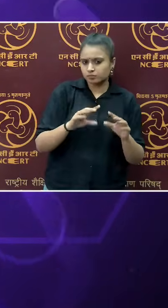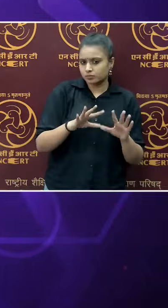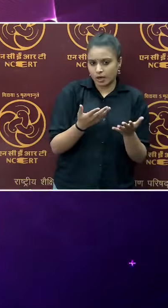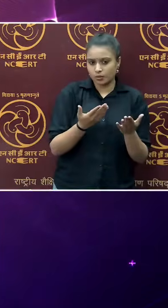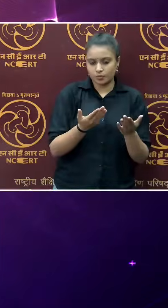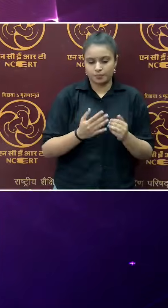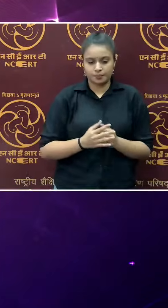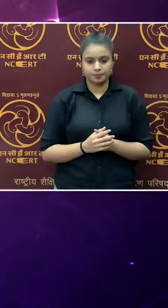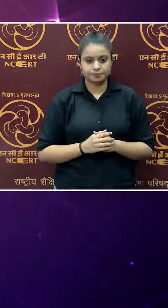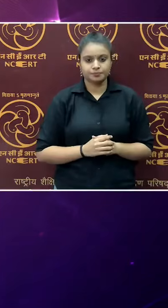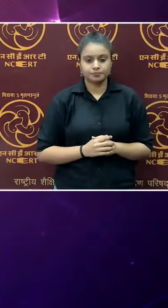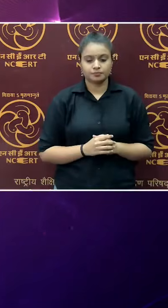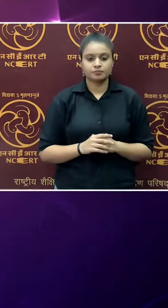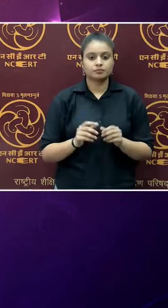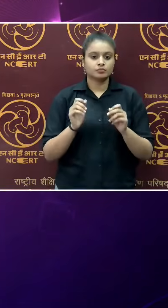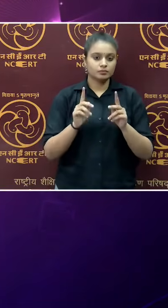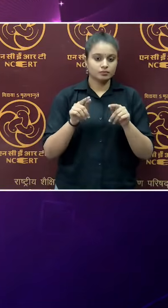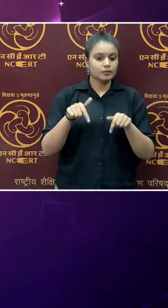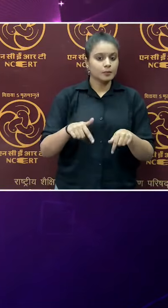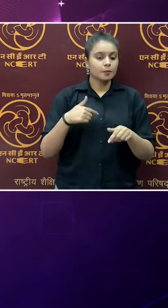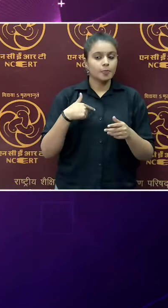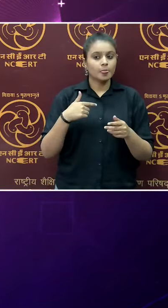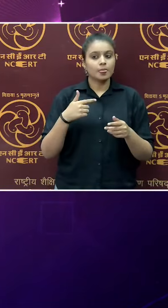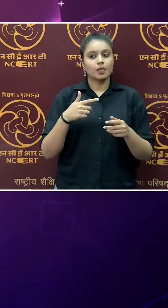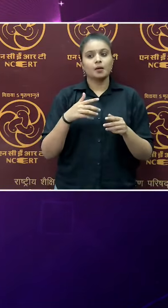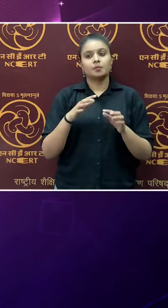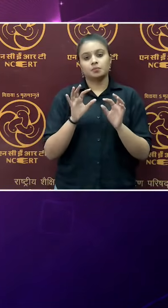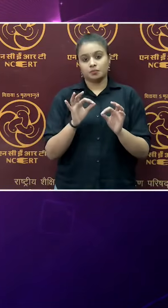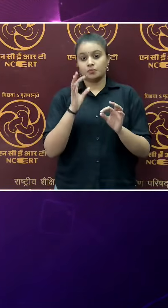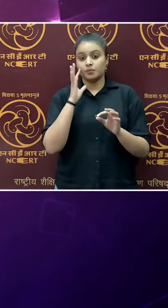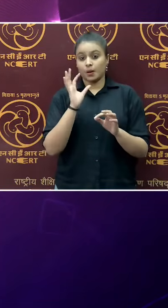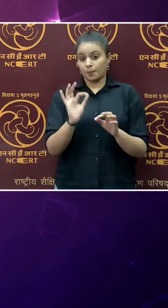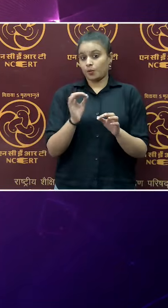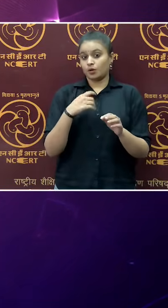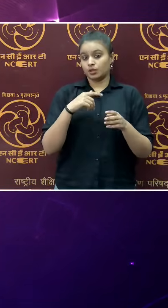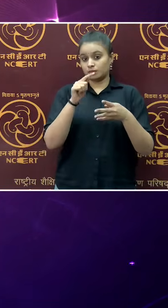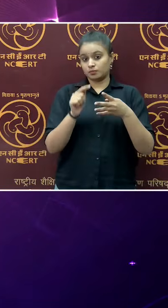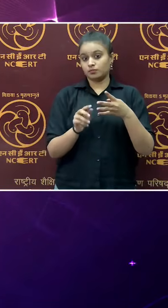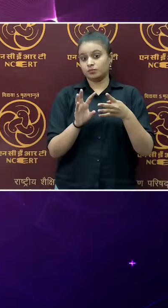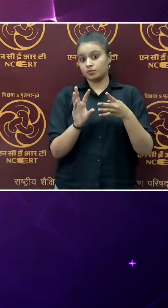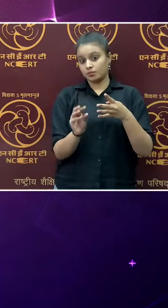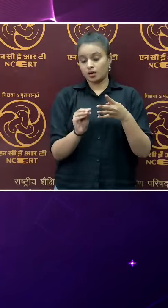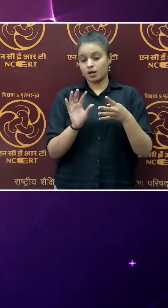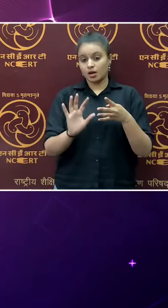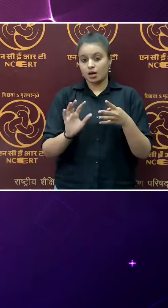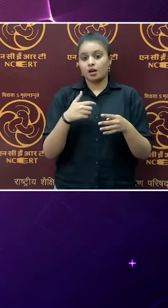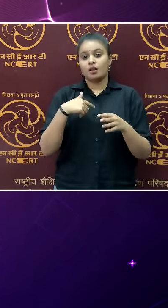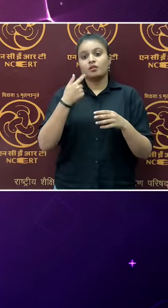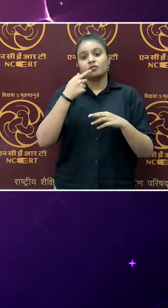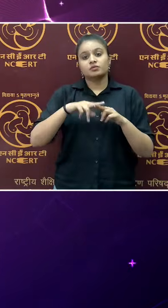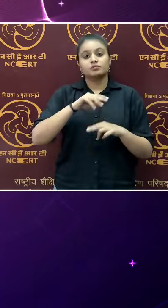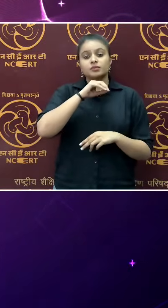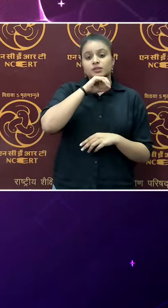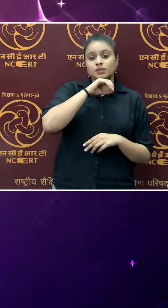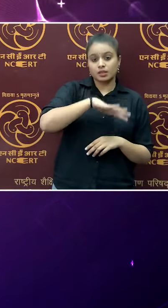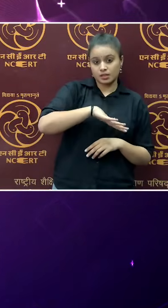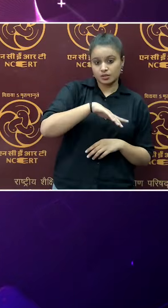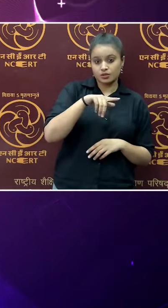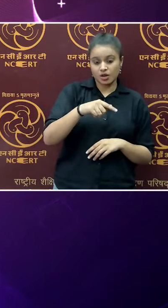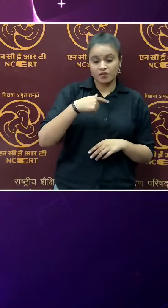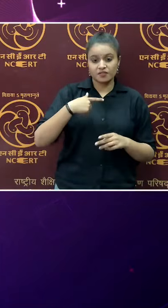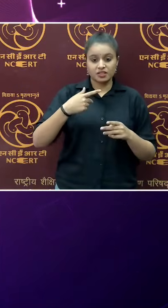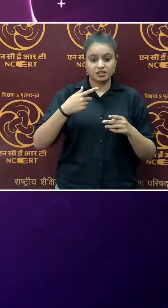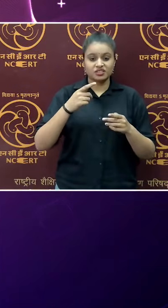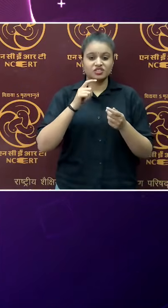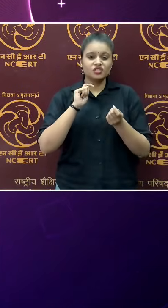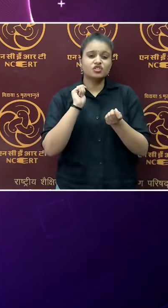Yes, it is a very crucial factors. Since adolescent is a transition